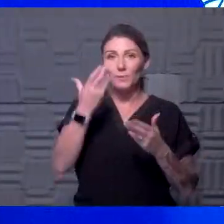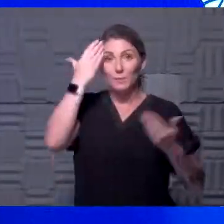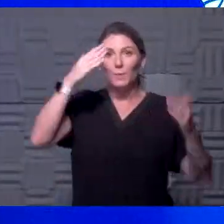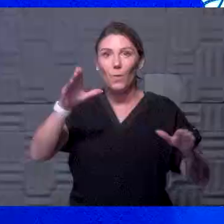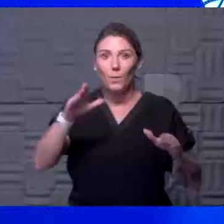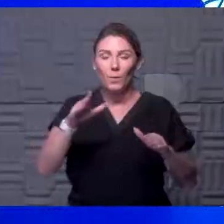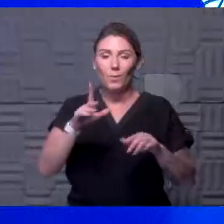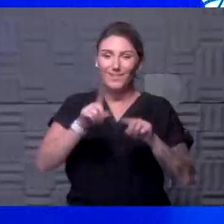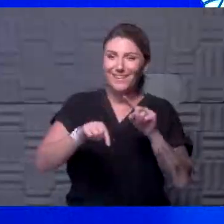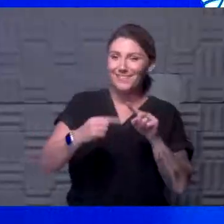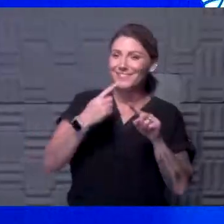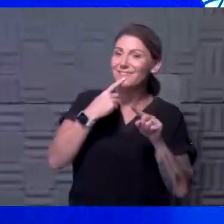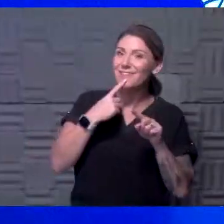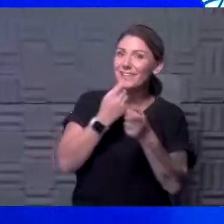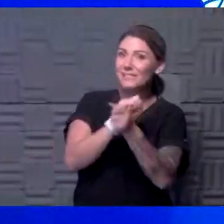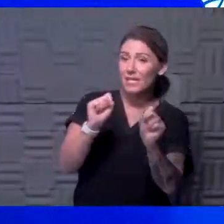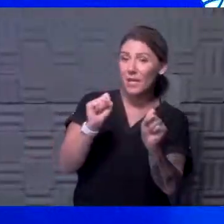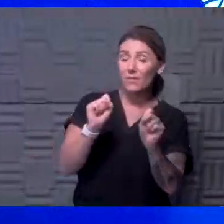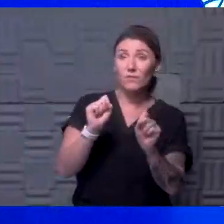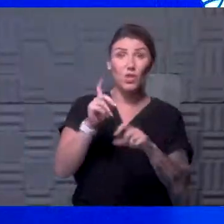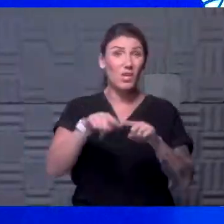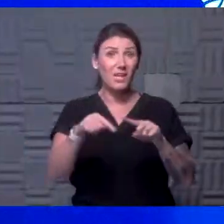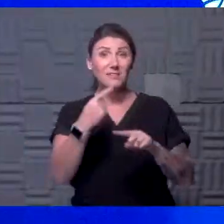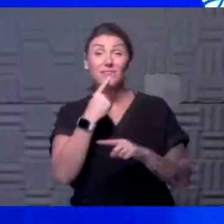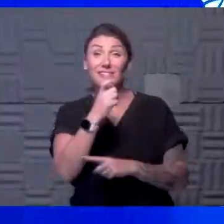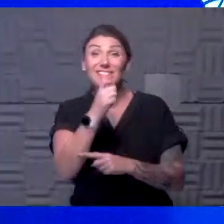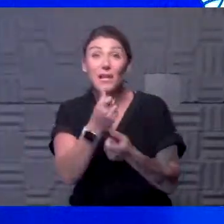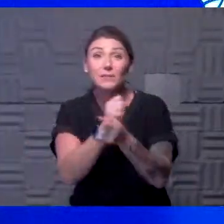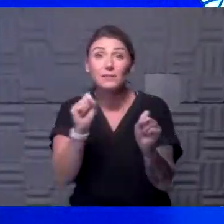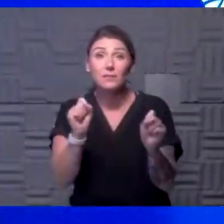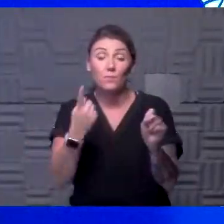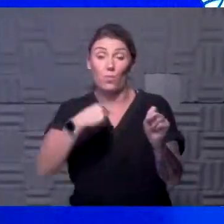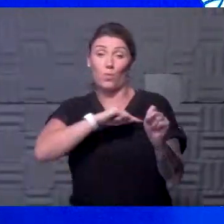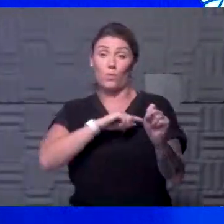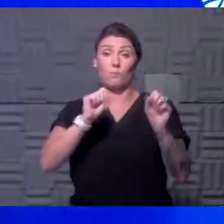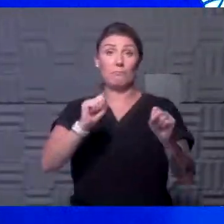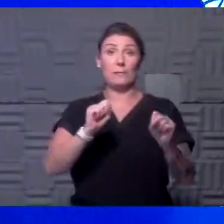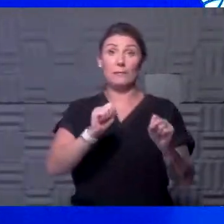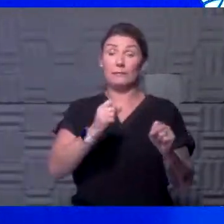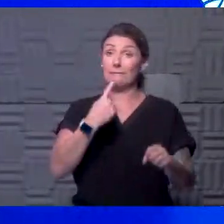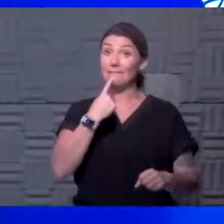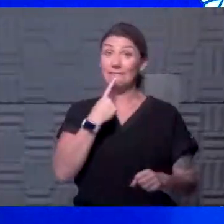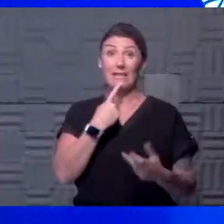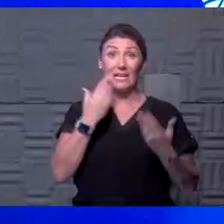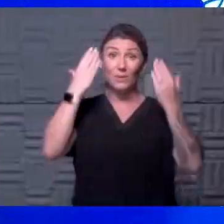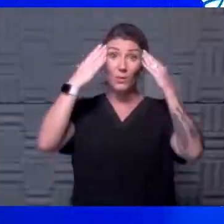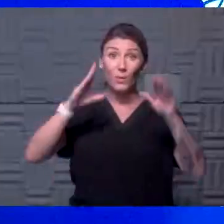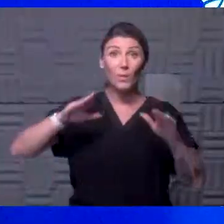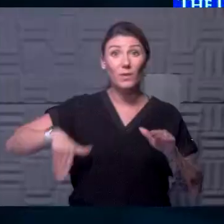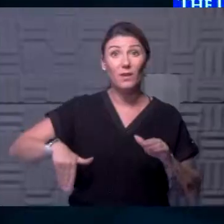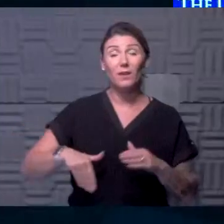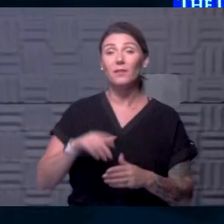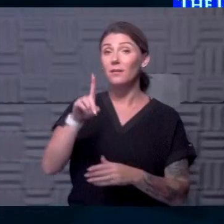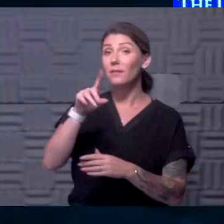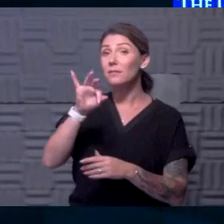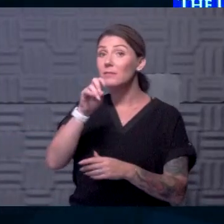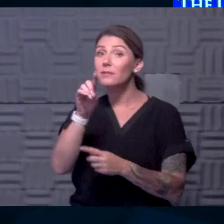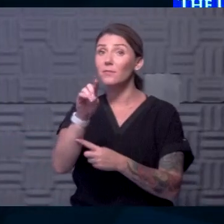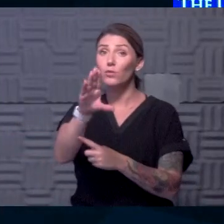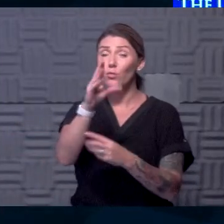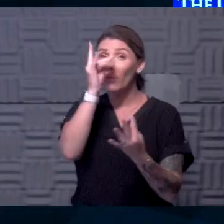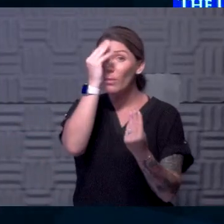is safe. We can't tell you that it's not safe. We can just tell you that we don't know yet. So, David, thoughts about that?